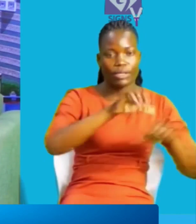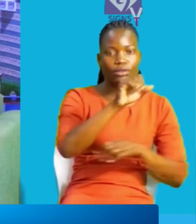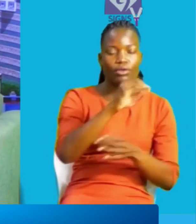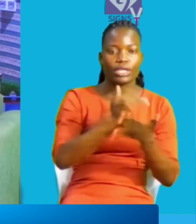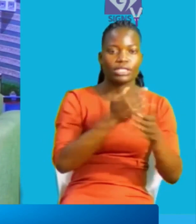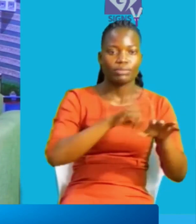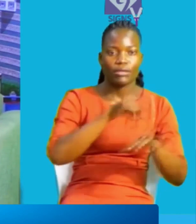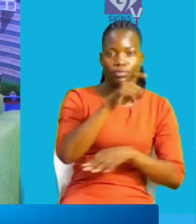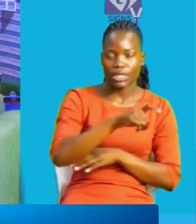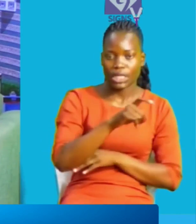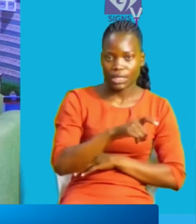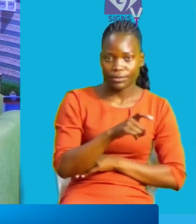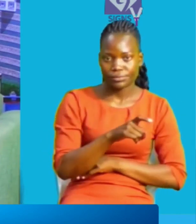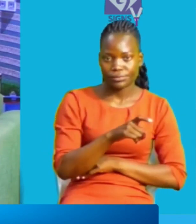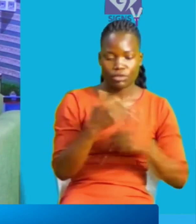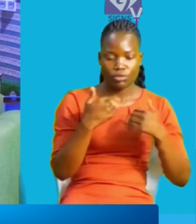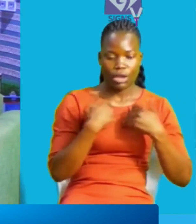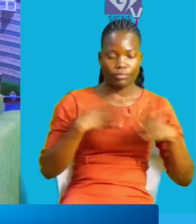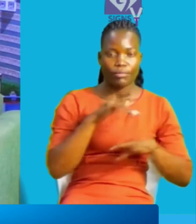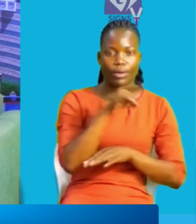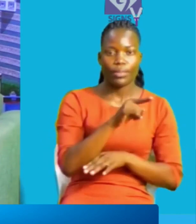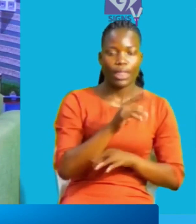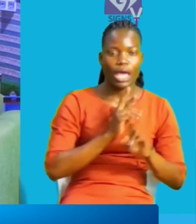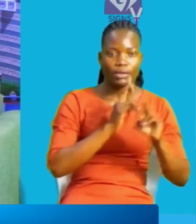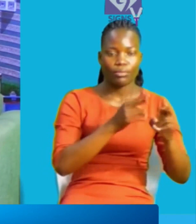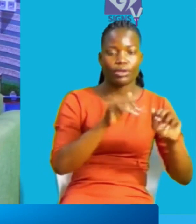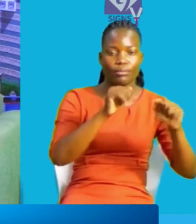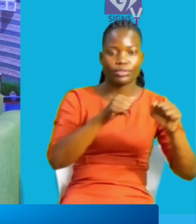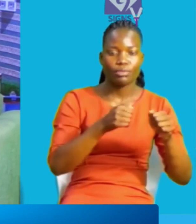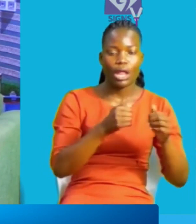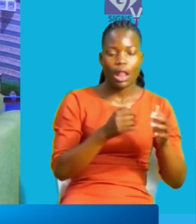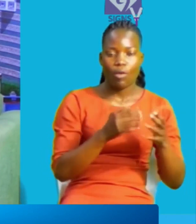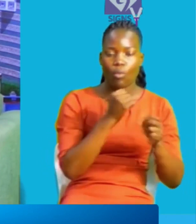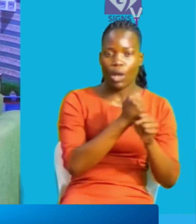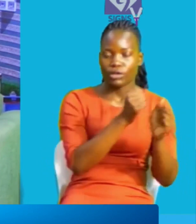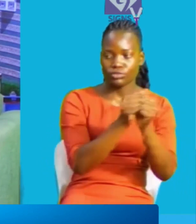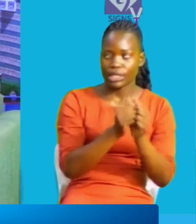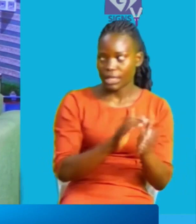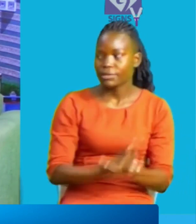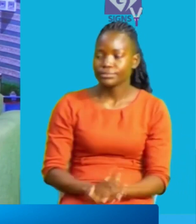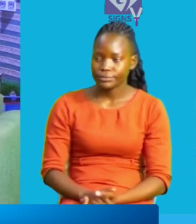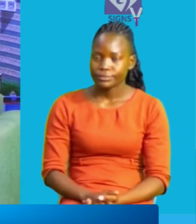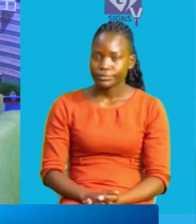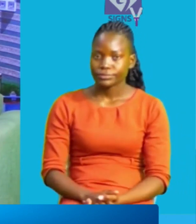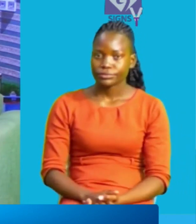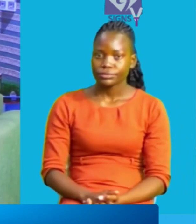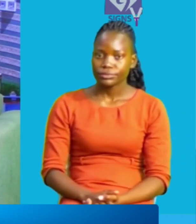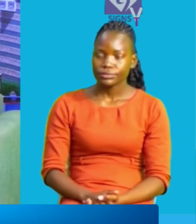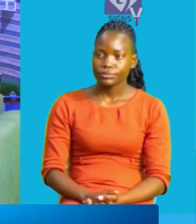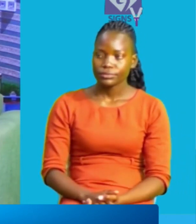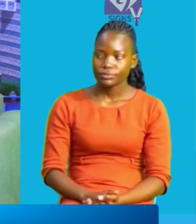wabaya. So sometimes we need to have these people in board so that we can move together. Yeah. Yes.